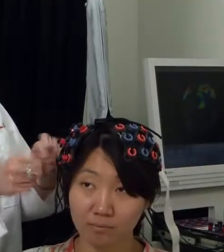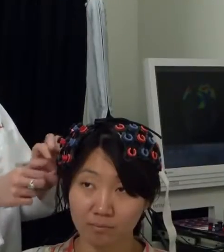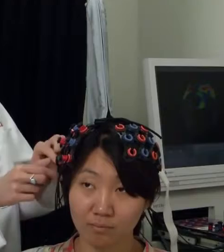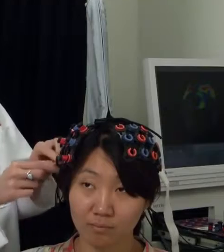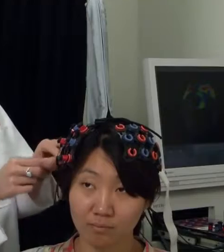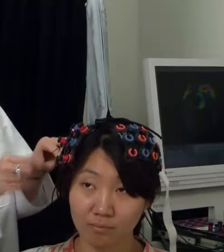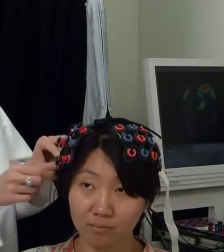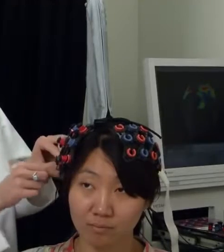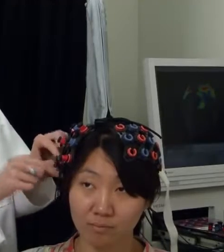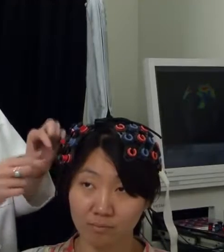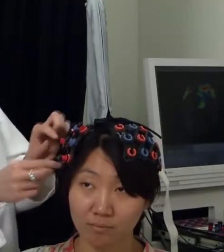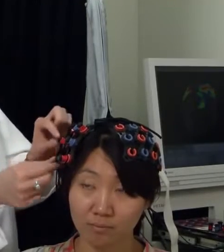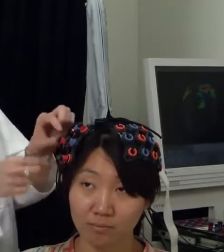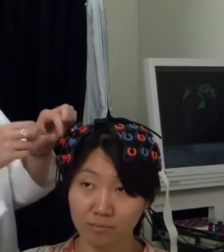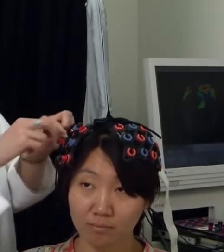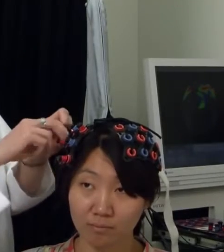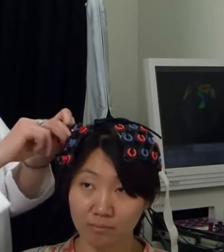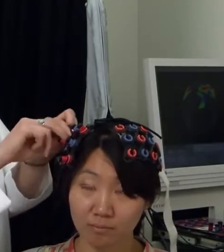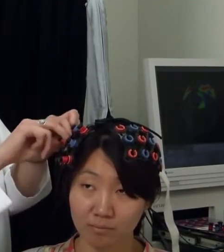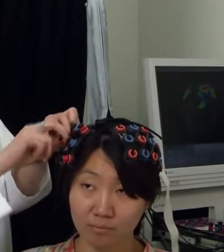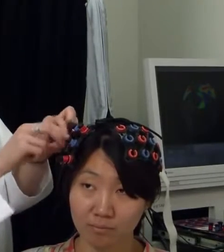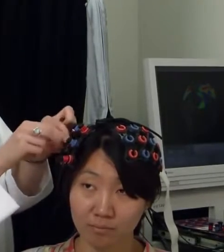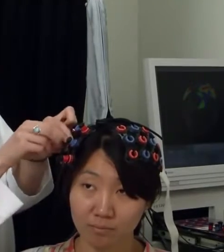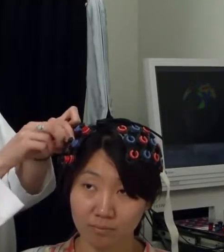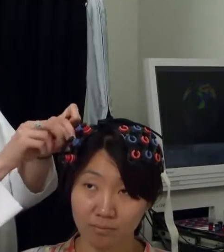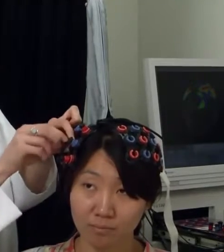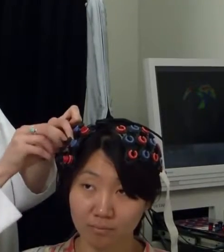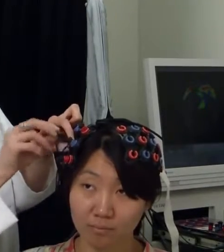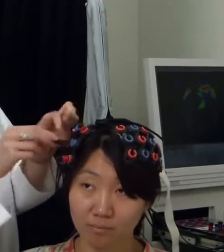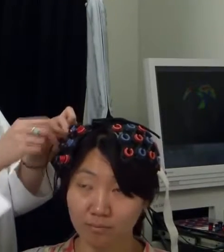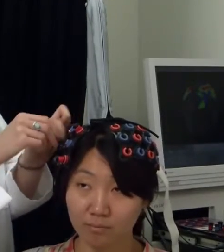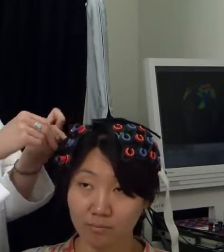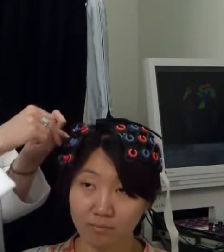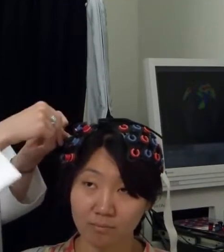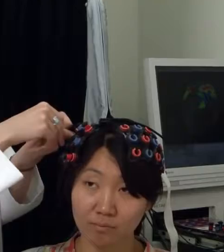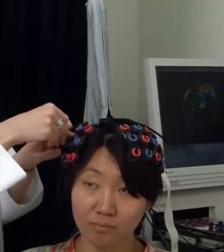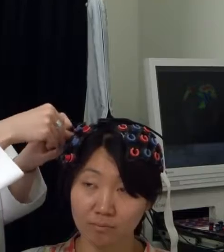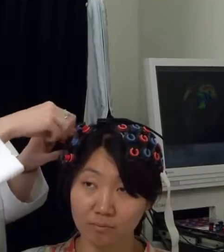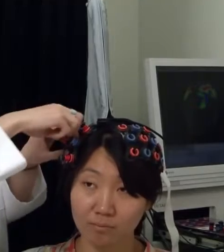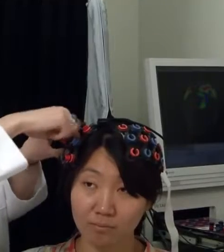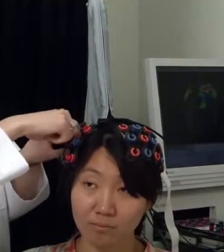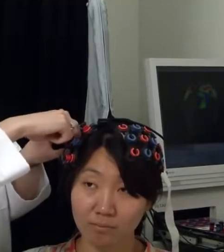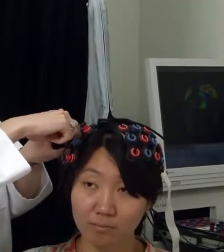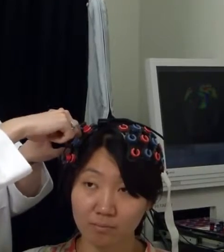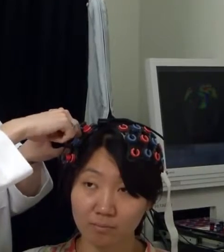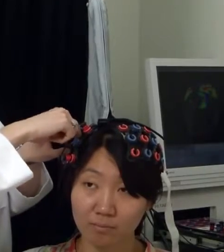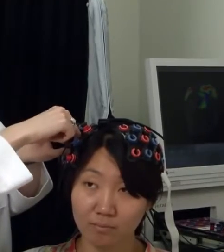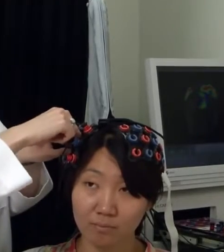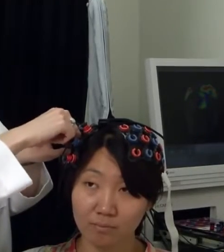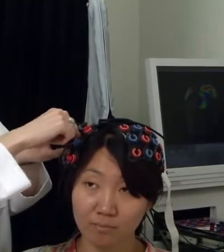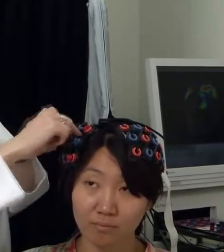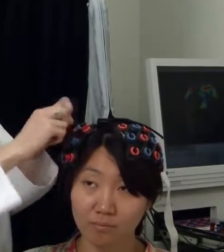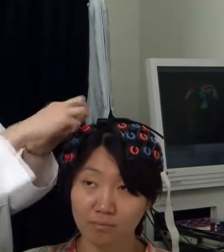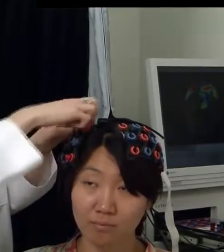Something extraordinary to note is that Gallaudet University is the only FNIRS center without a partnership with a medical center. Most universities